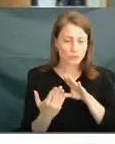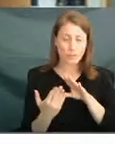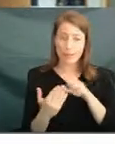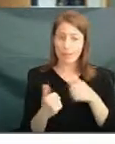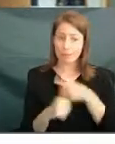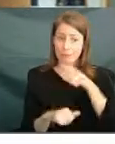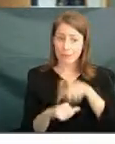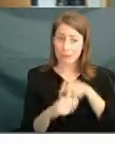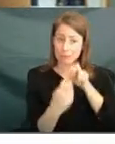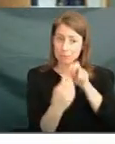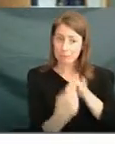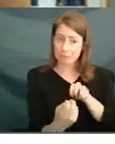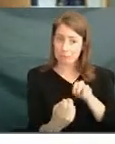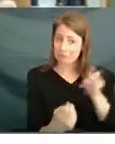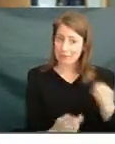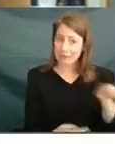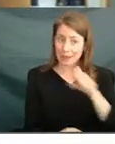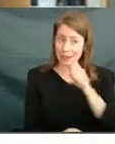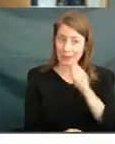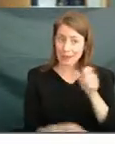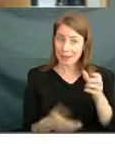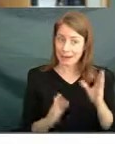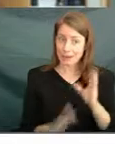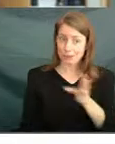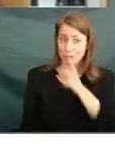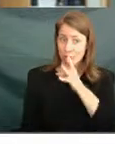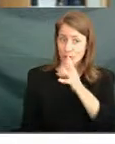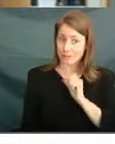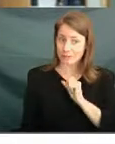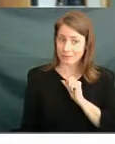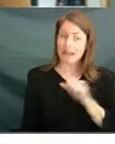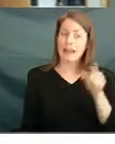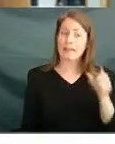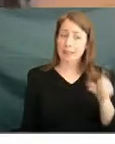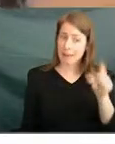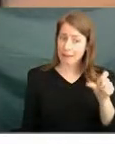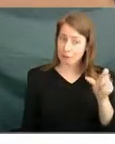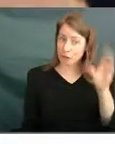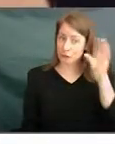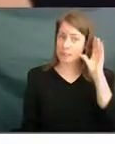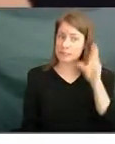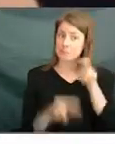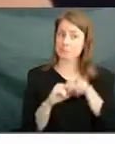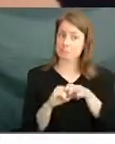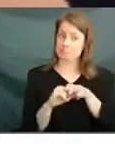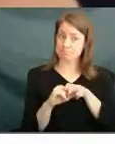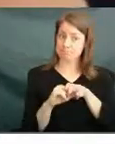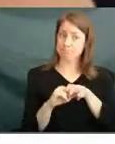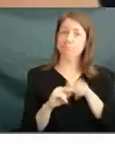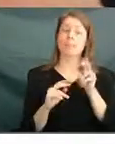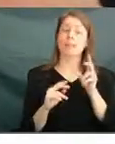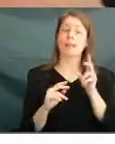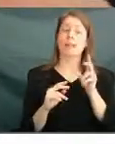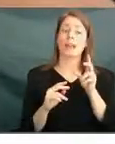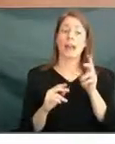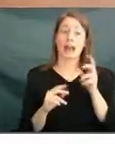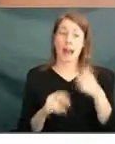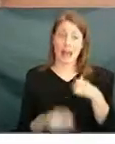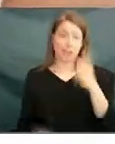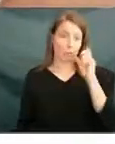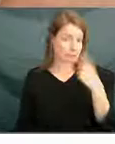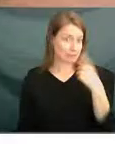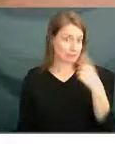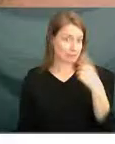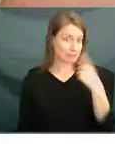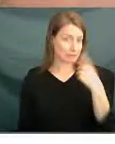talk. They're just going to listen. They're going to be told, what did I do wrong? Marte, at du har vært med